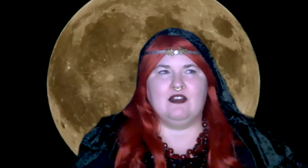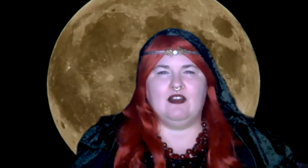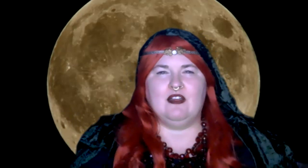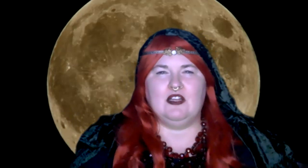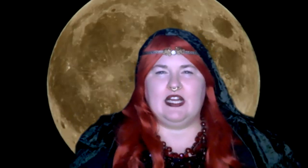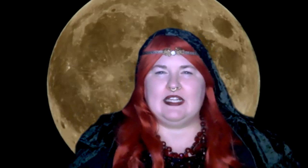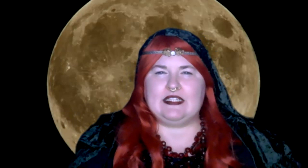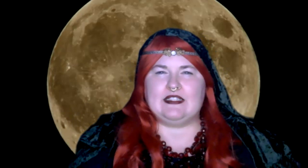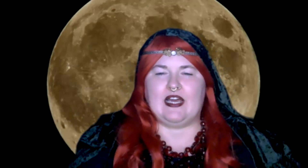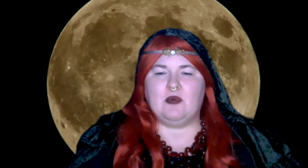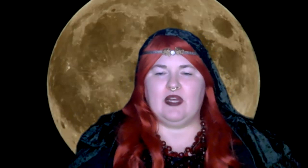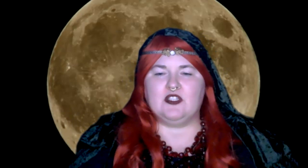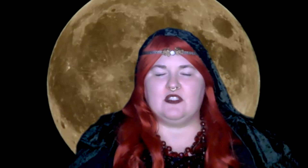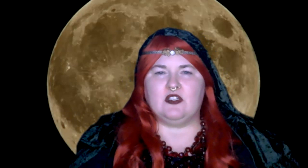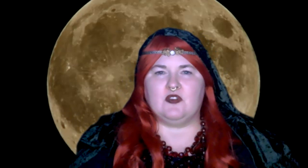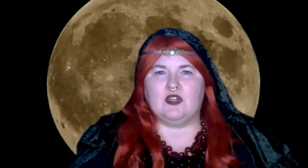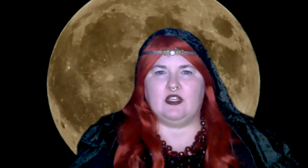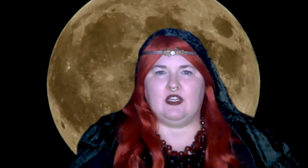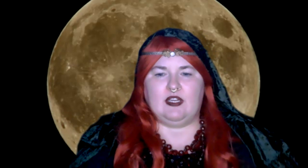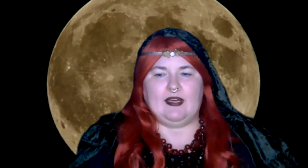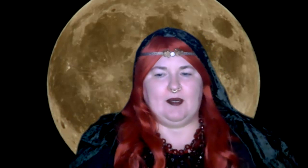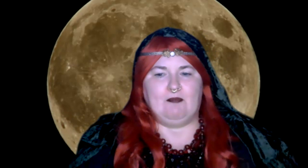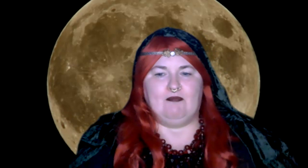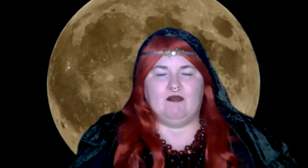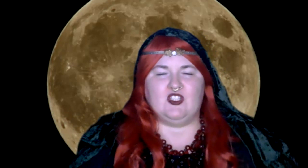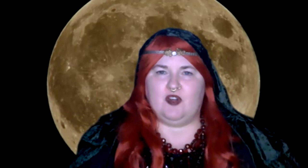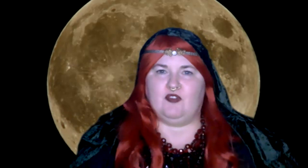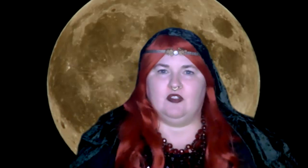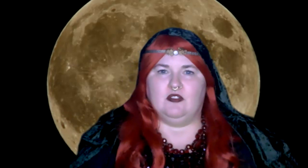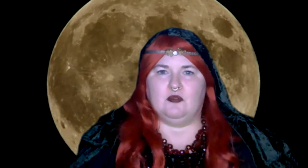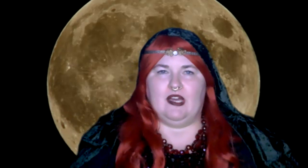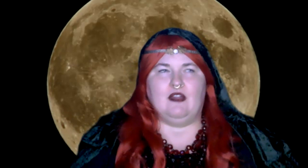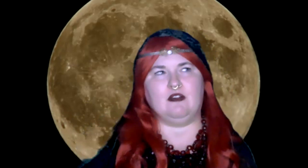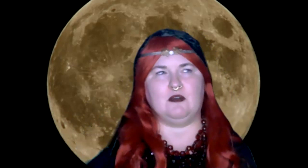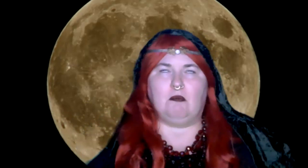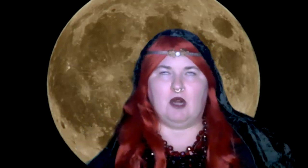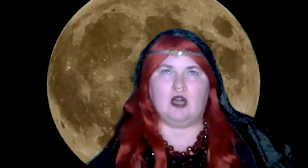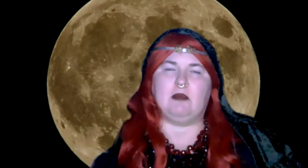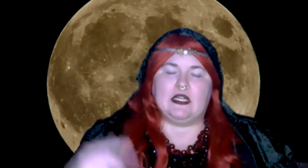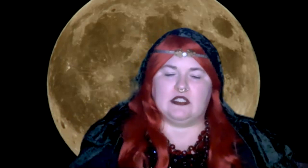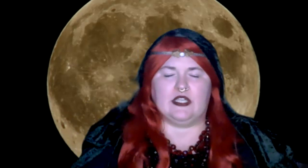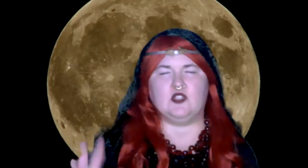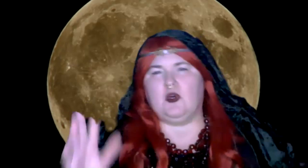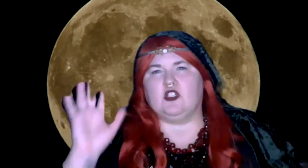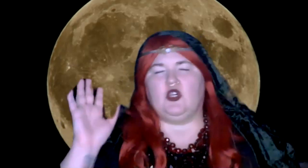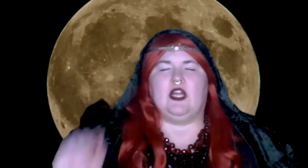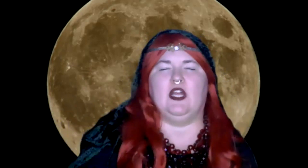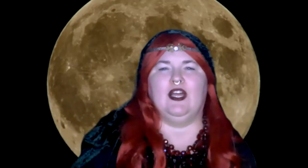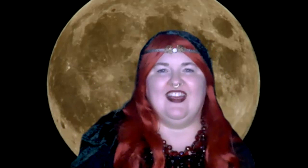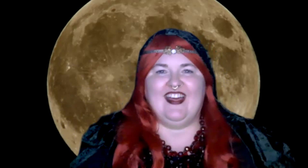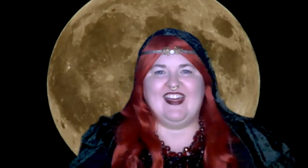not in a sad way, just in a really joyful way. Harken back to tonight's word,